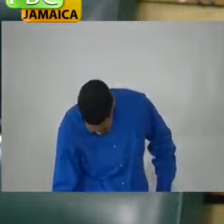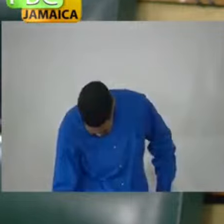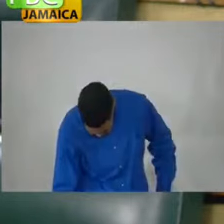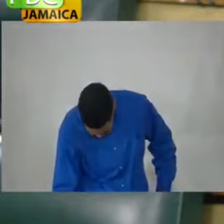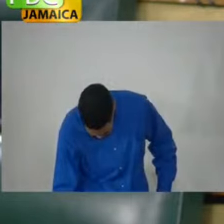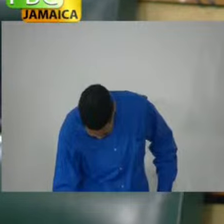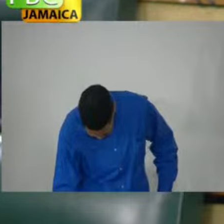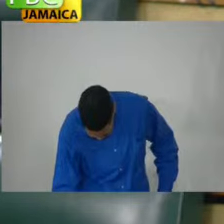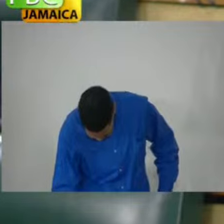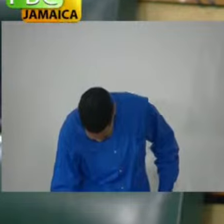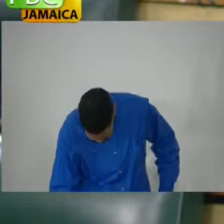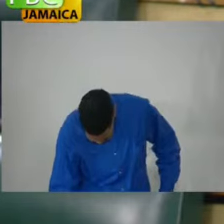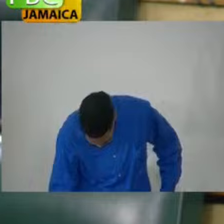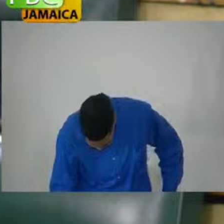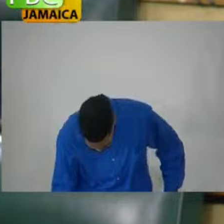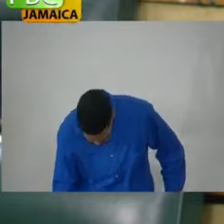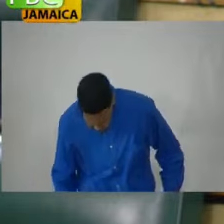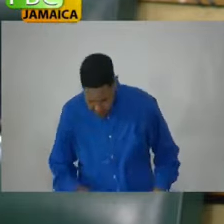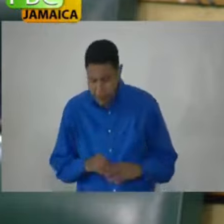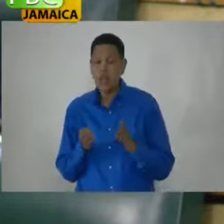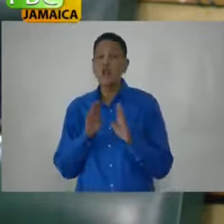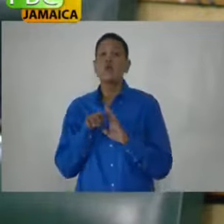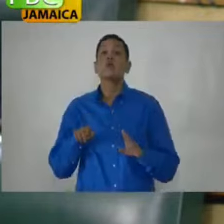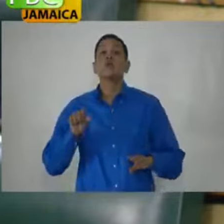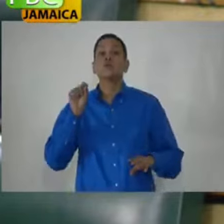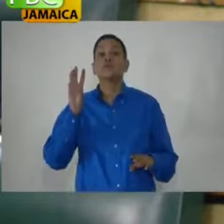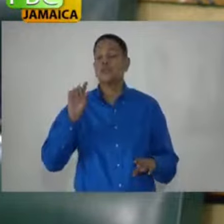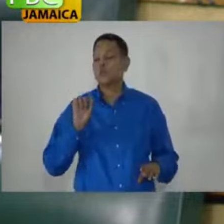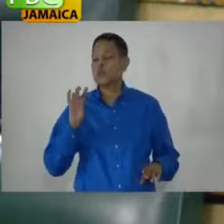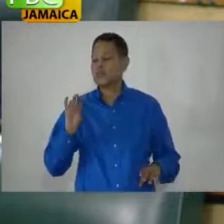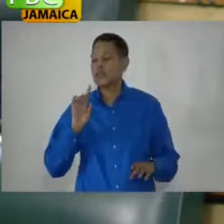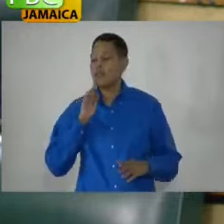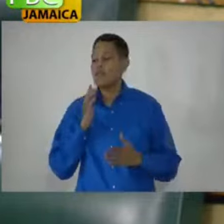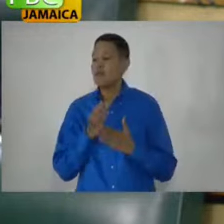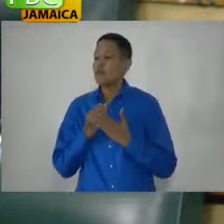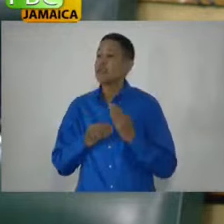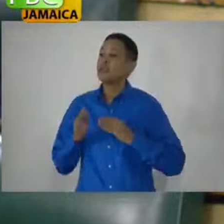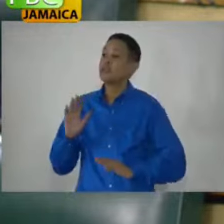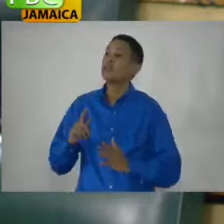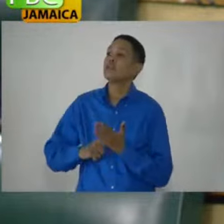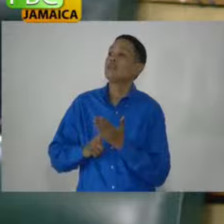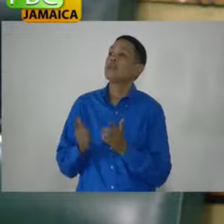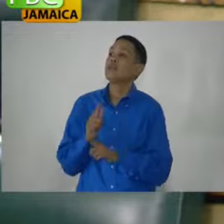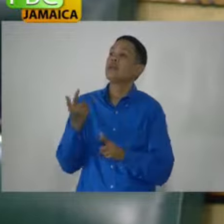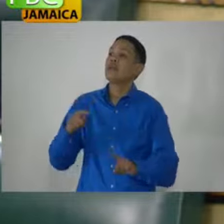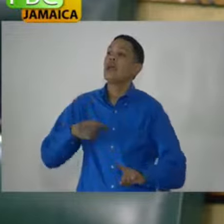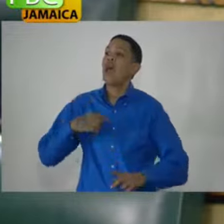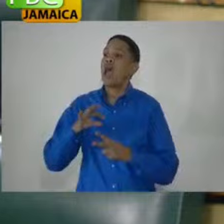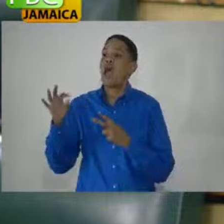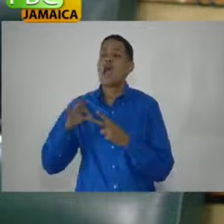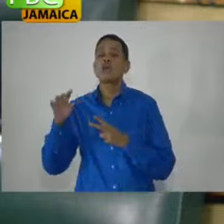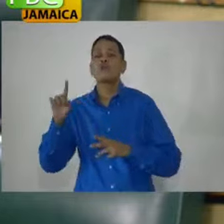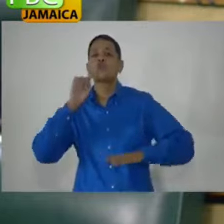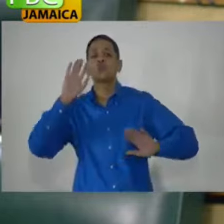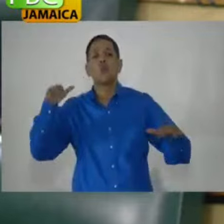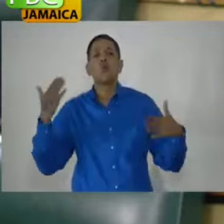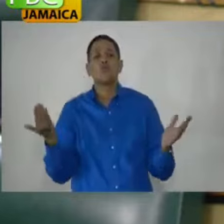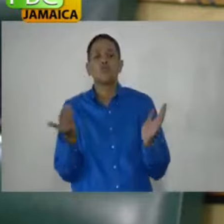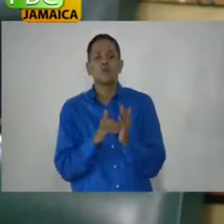in closing this fiscal 2026-27 budget debate, I choose to